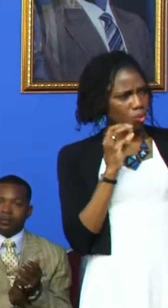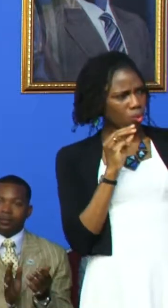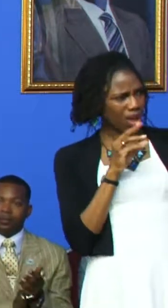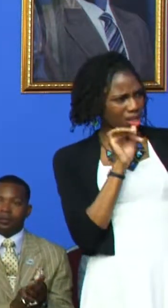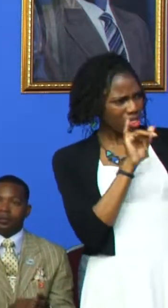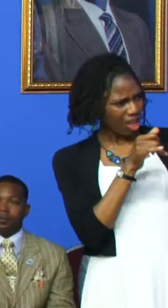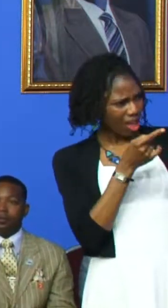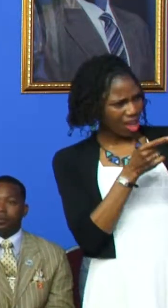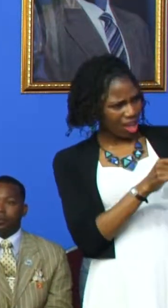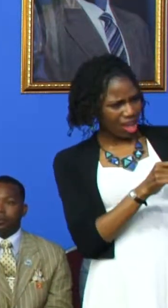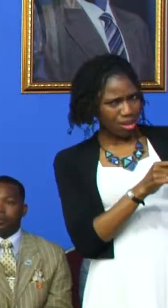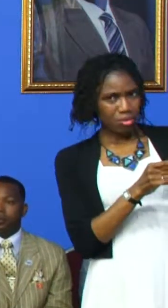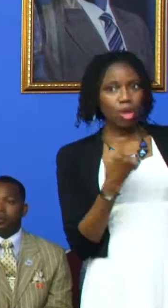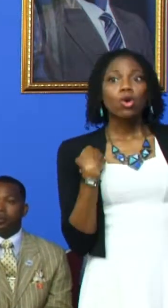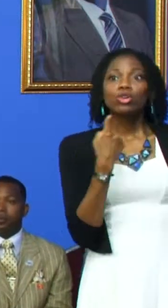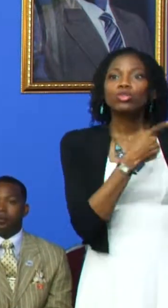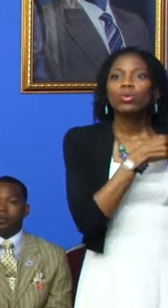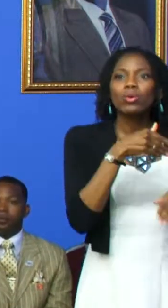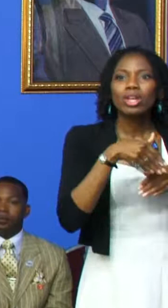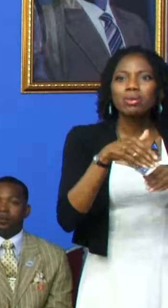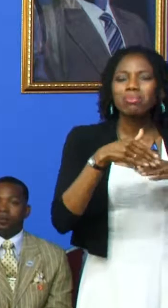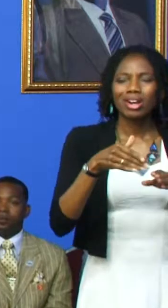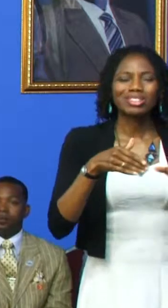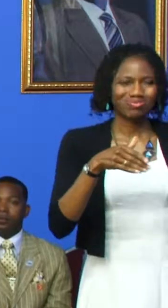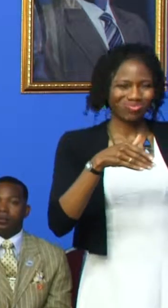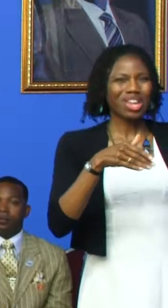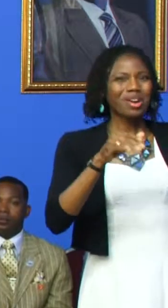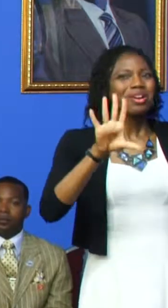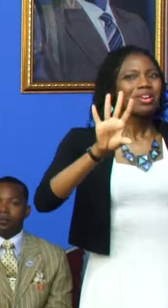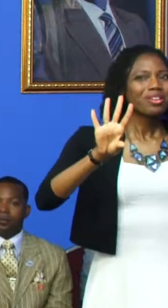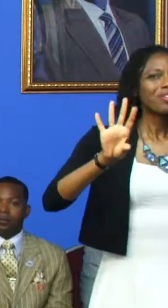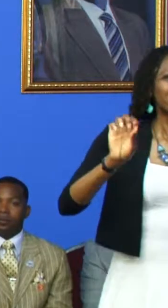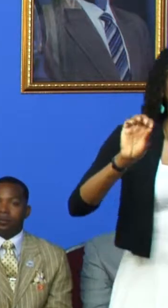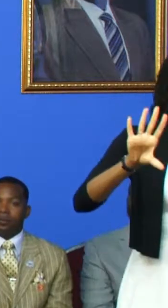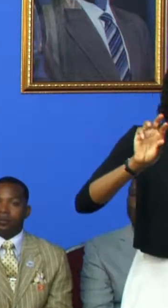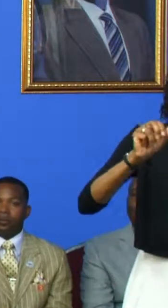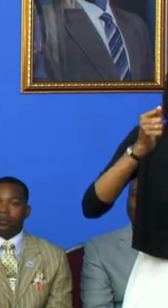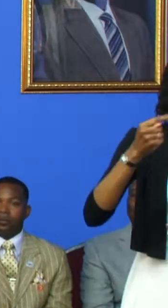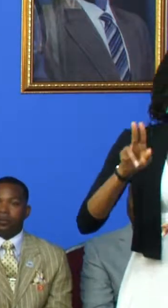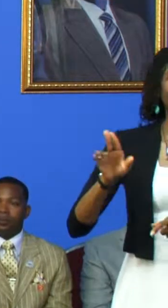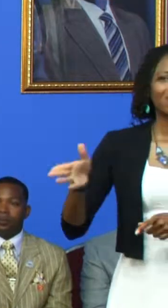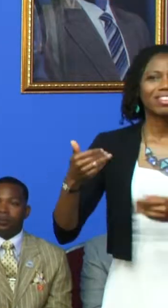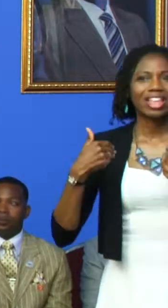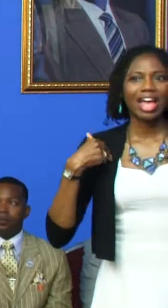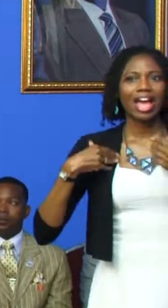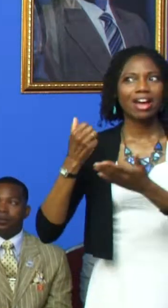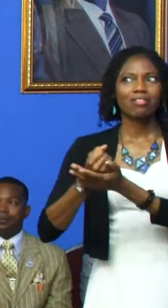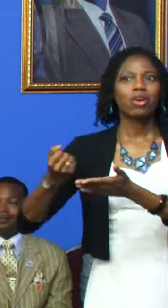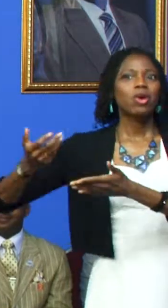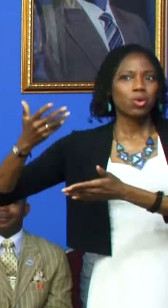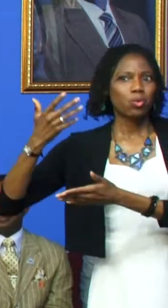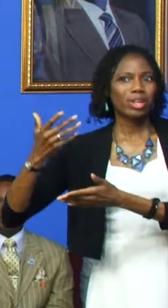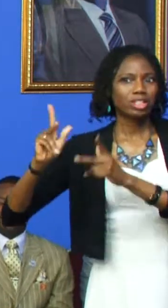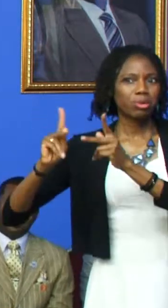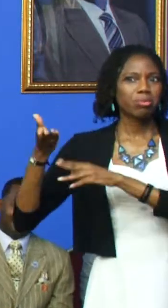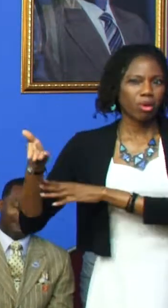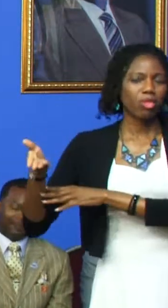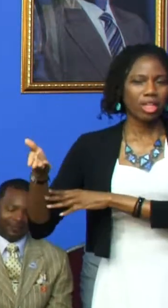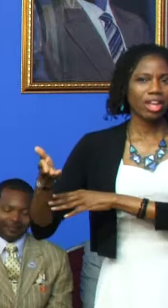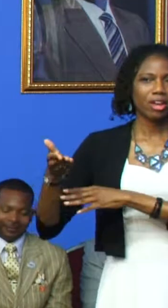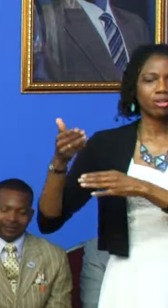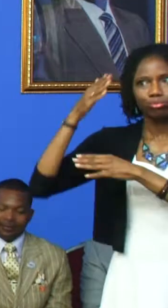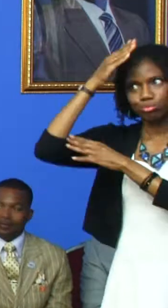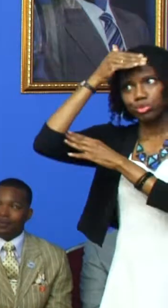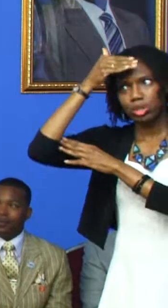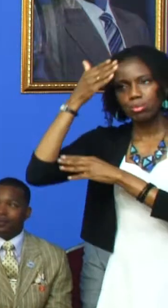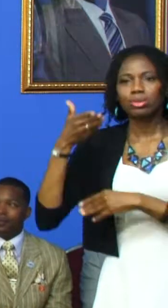We marched down Fifth Avenue where the rich and the powerful live, marched by Trump's house. We